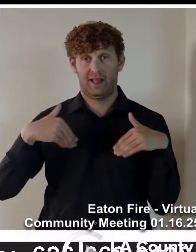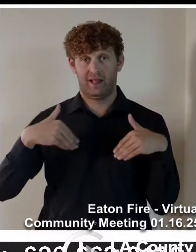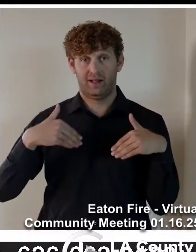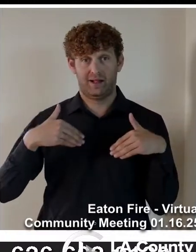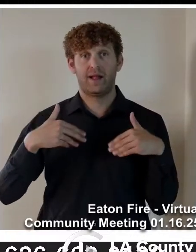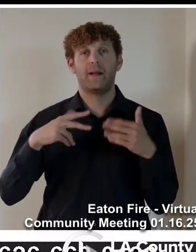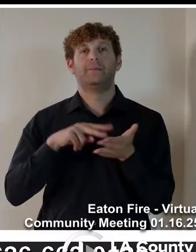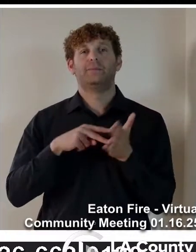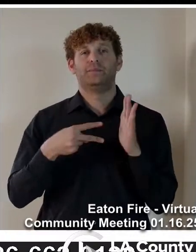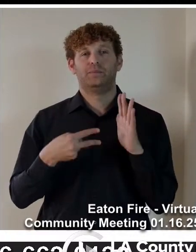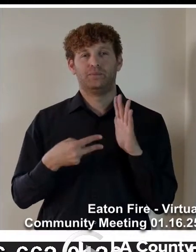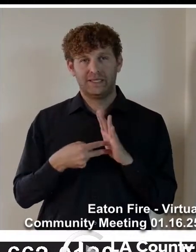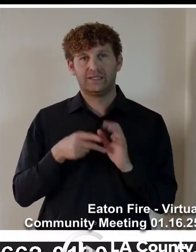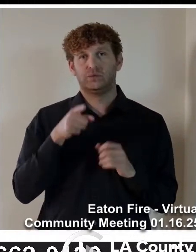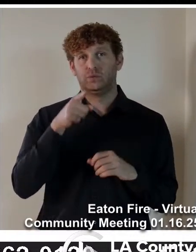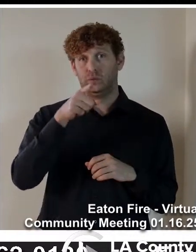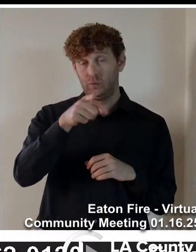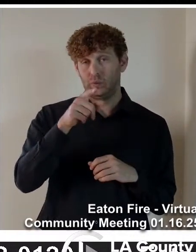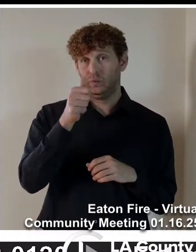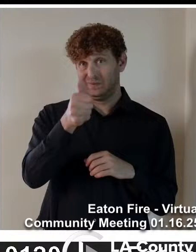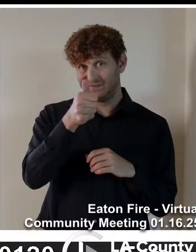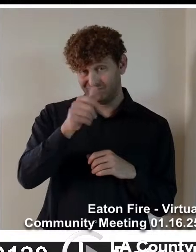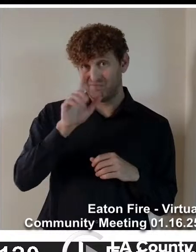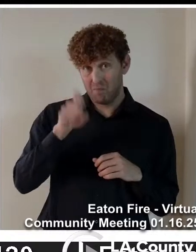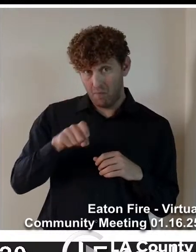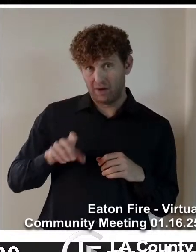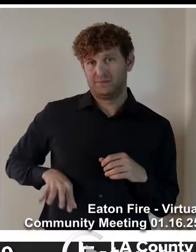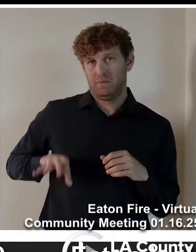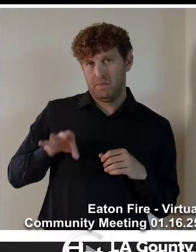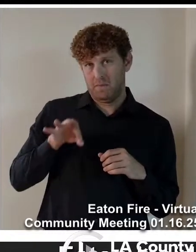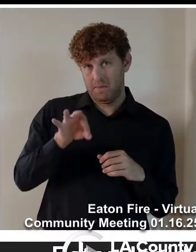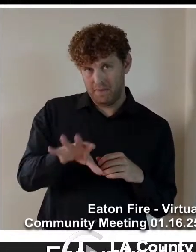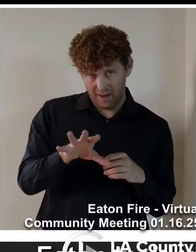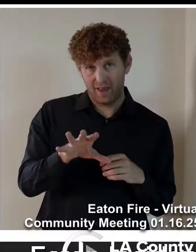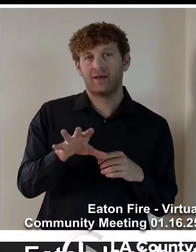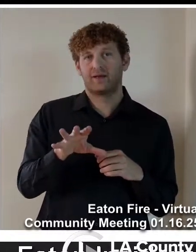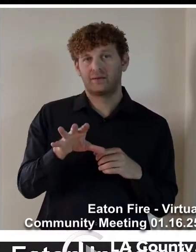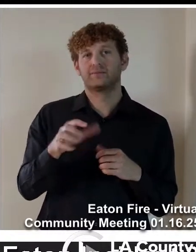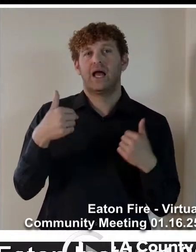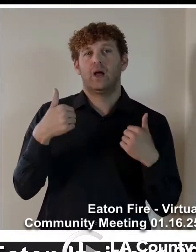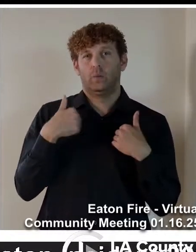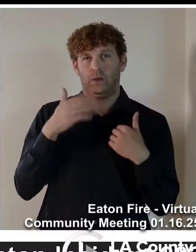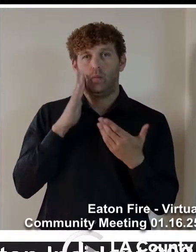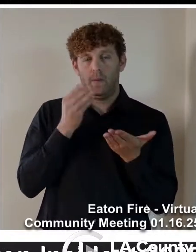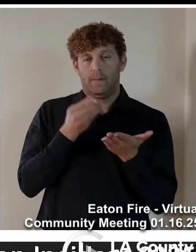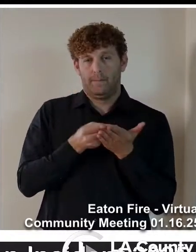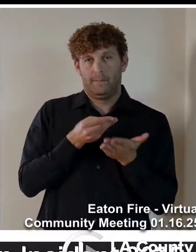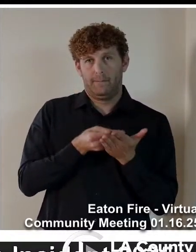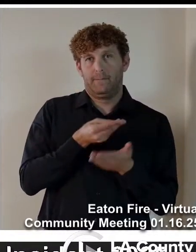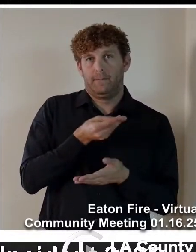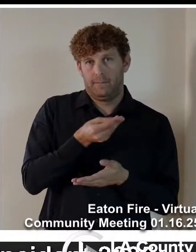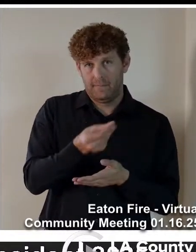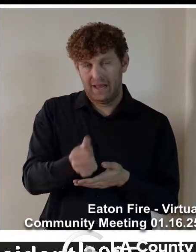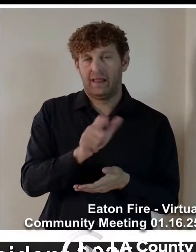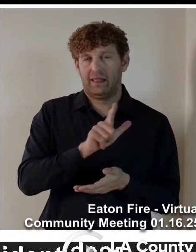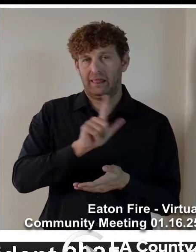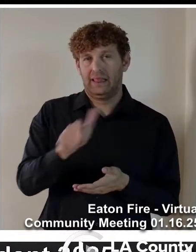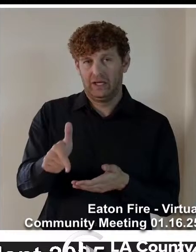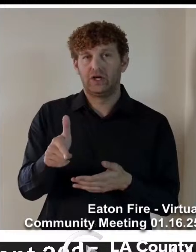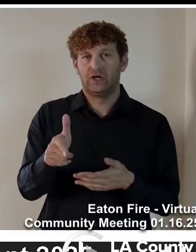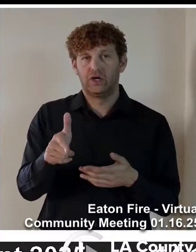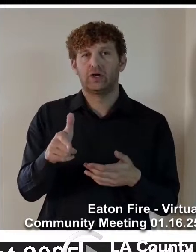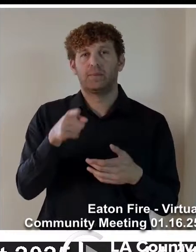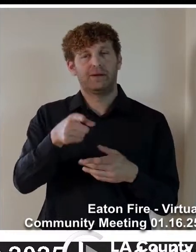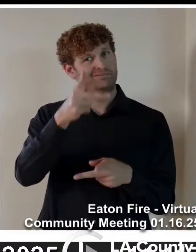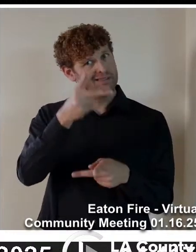pay the hotel up front, and we can work with you to reimburse those costs after you present a receipt and